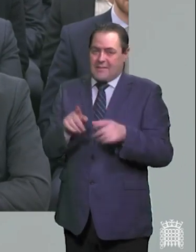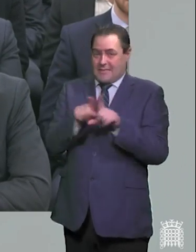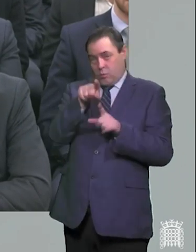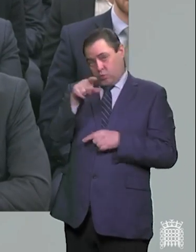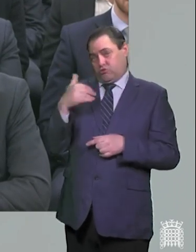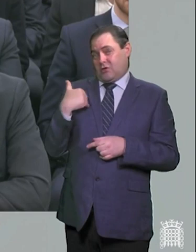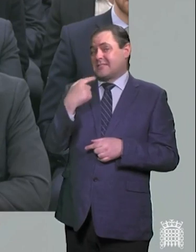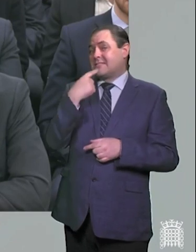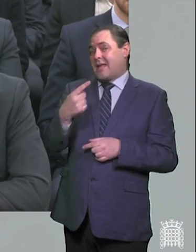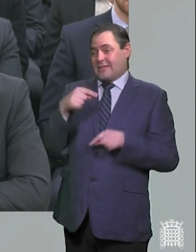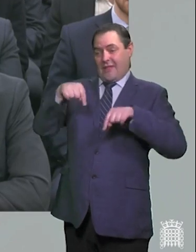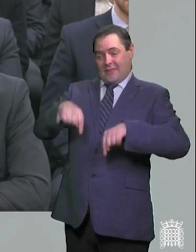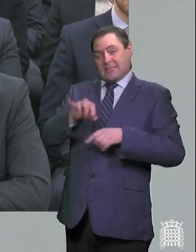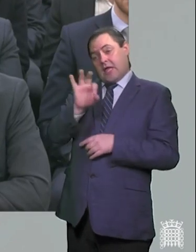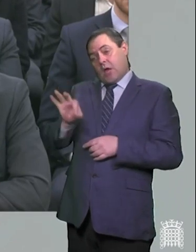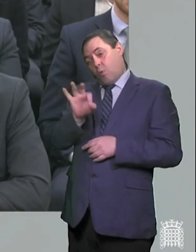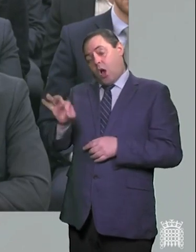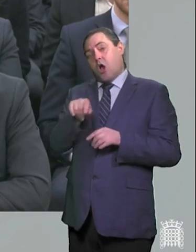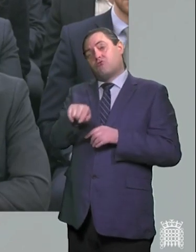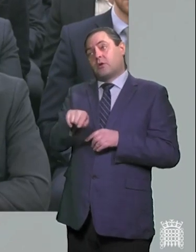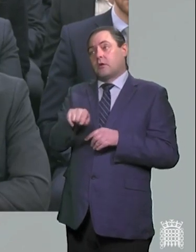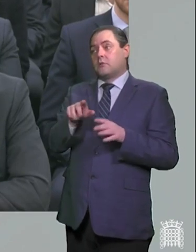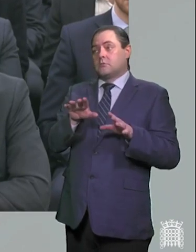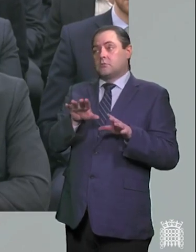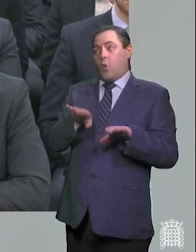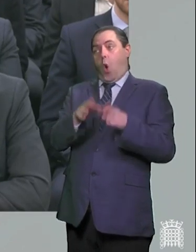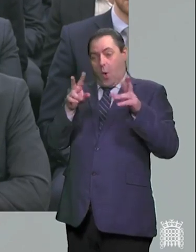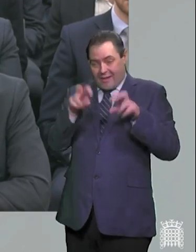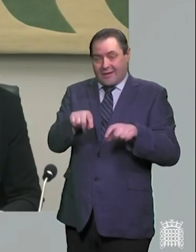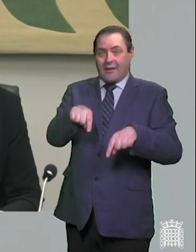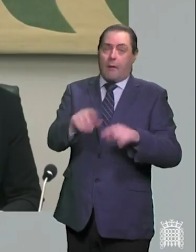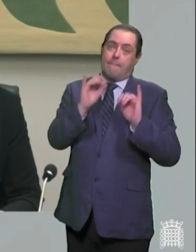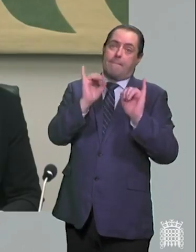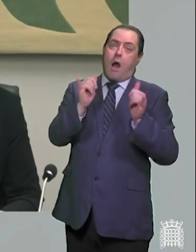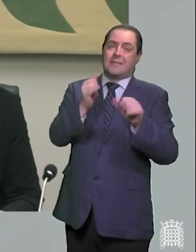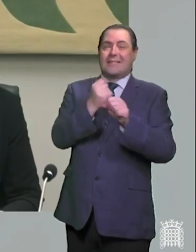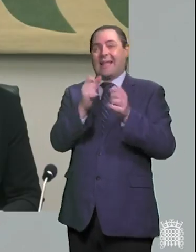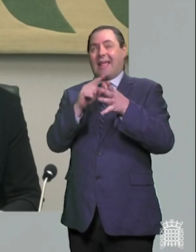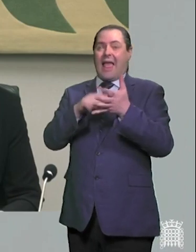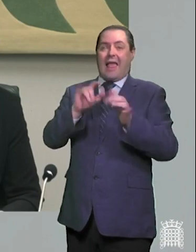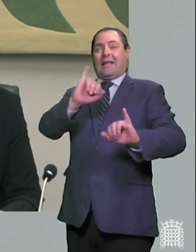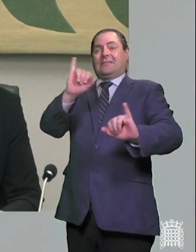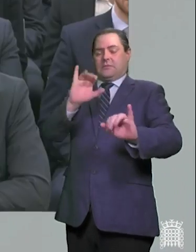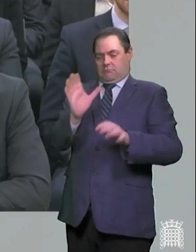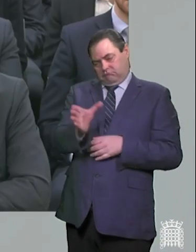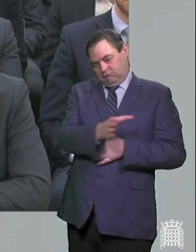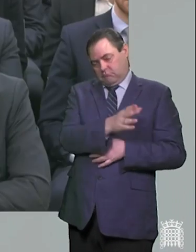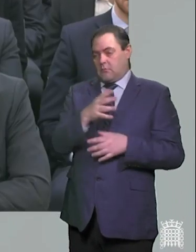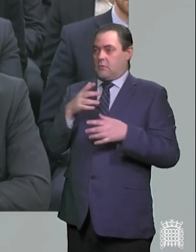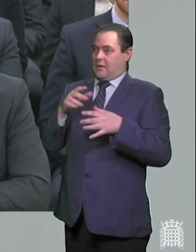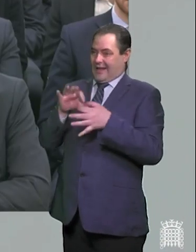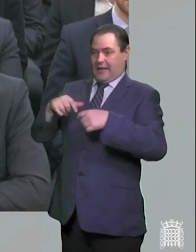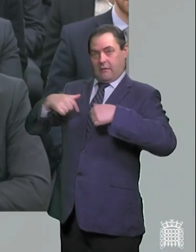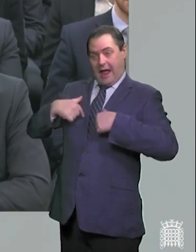said, Chair, the purpose of this inquiry is not to reopen so-called Partygate. It is to discover whether or not I lied